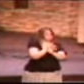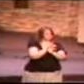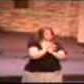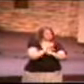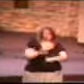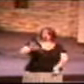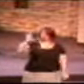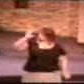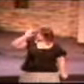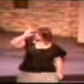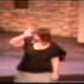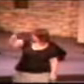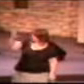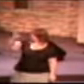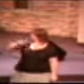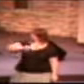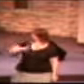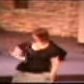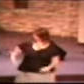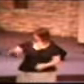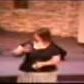your kingdom come